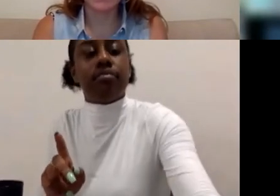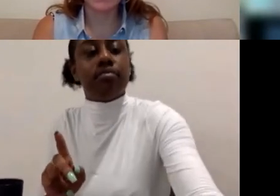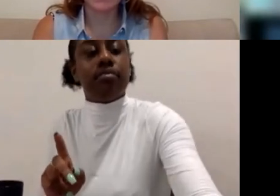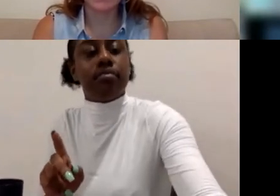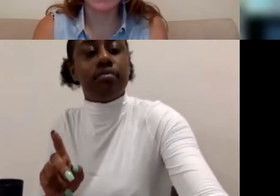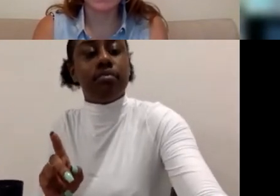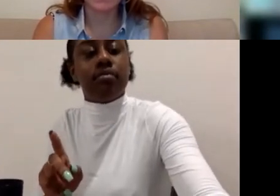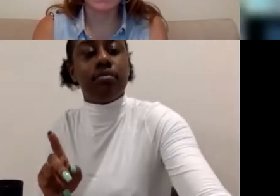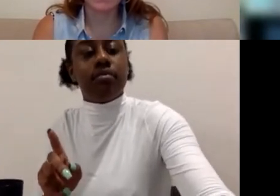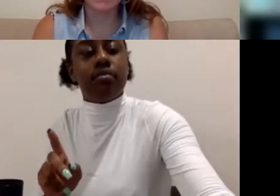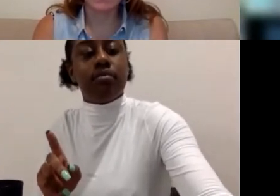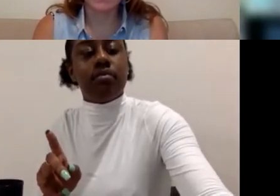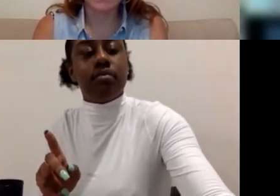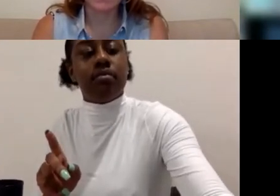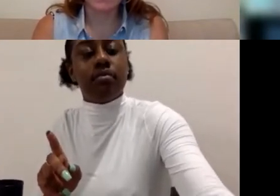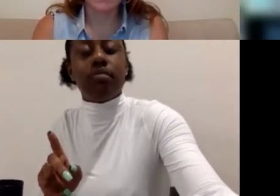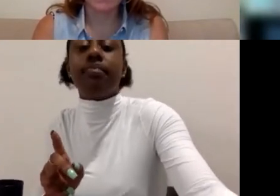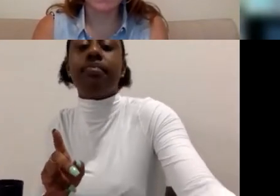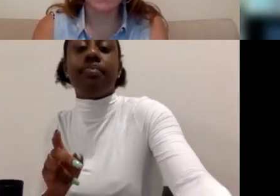break us into groups.